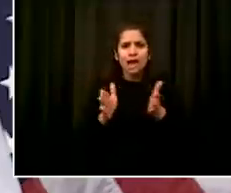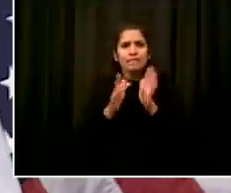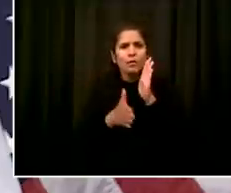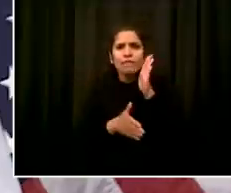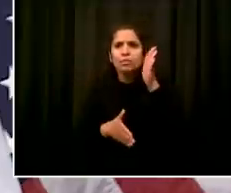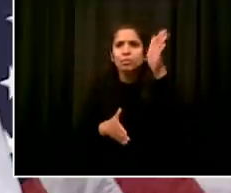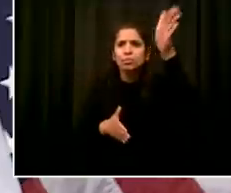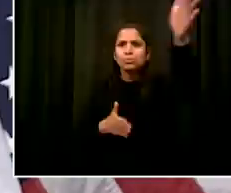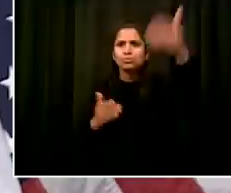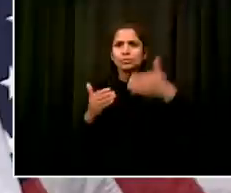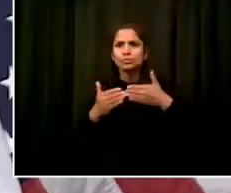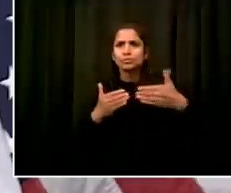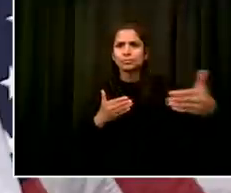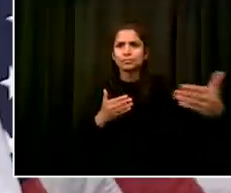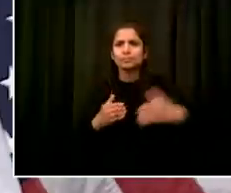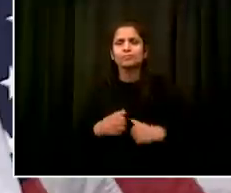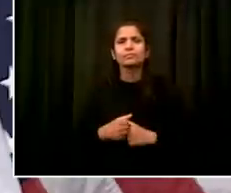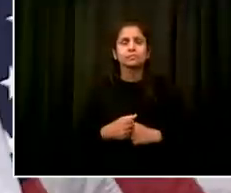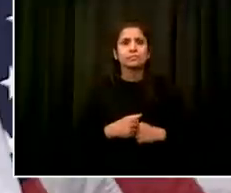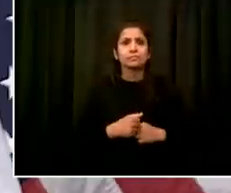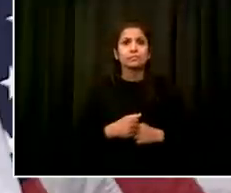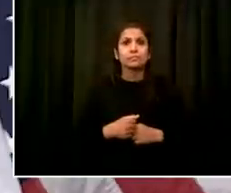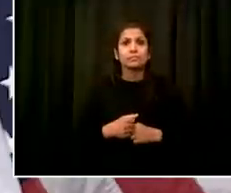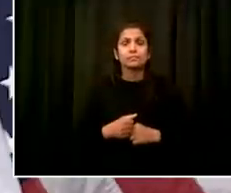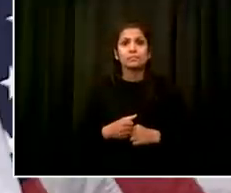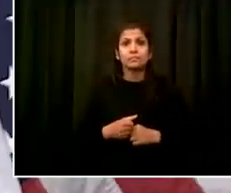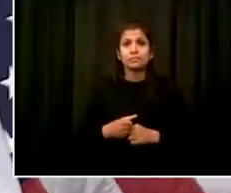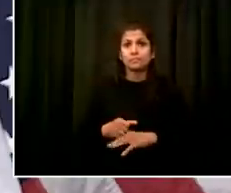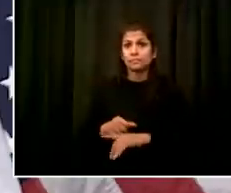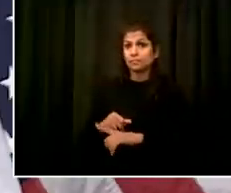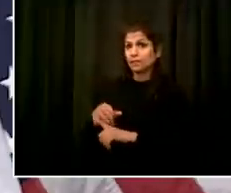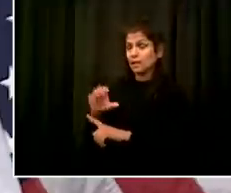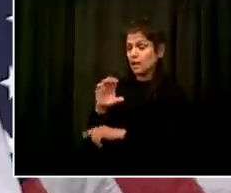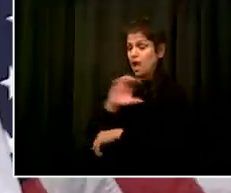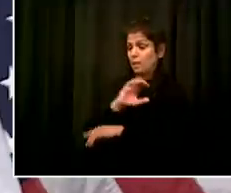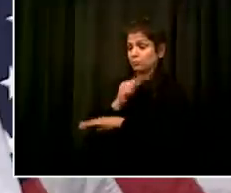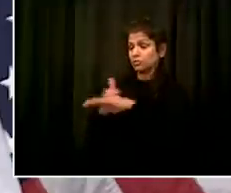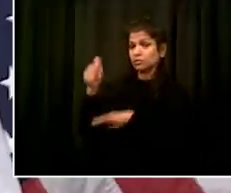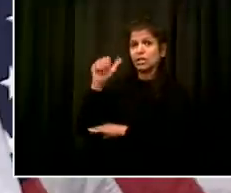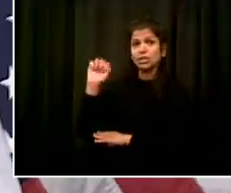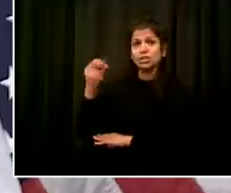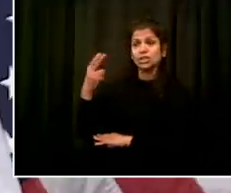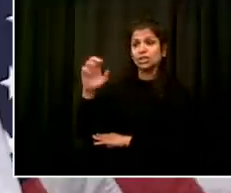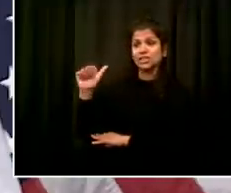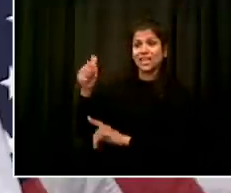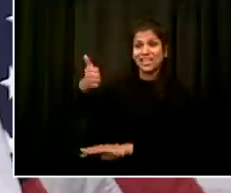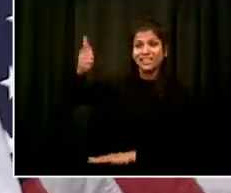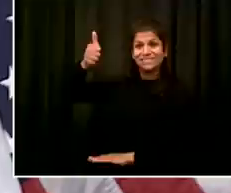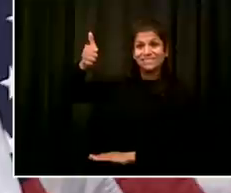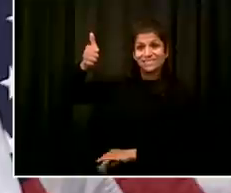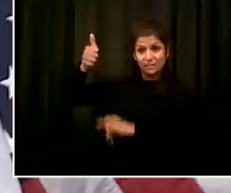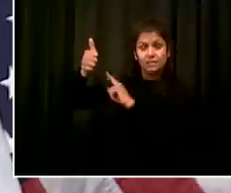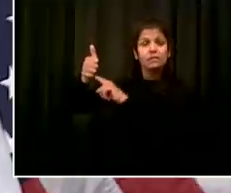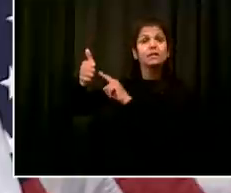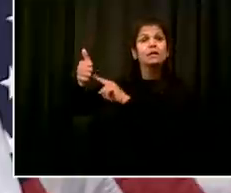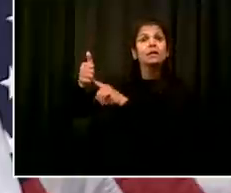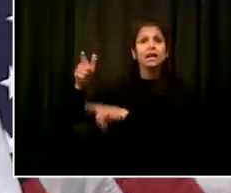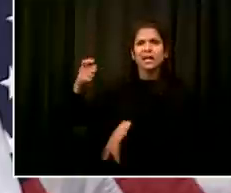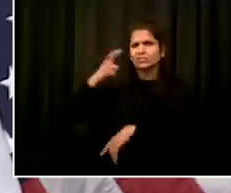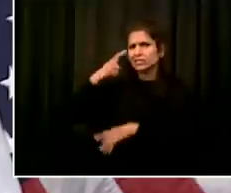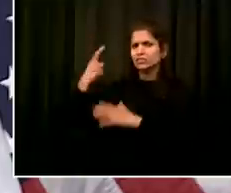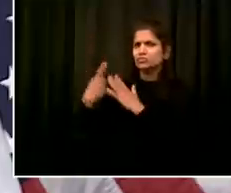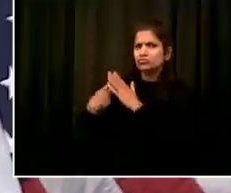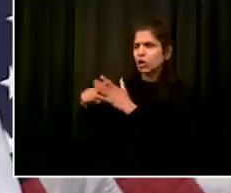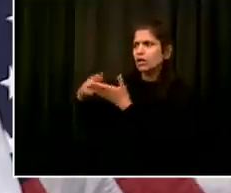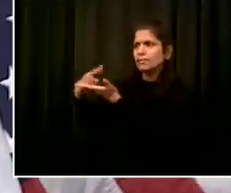He said some things in the last months about youth-focused policing that were profound. He has said things in his tenure